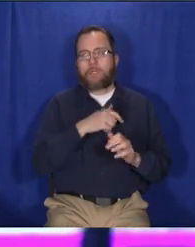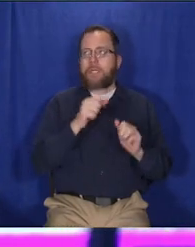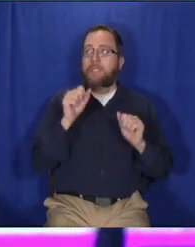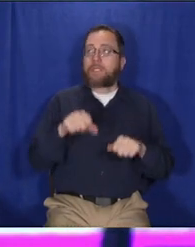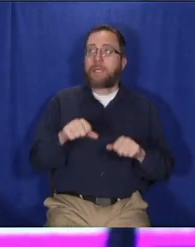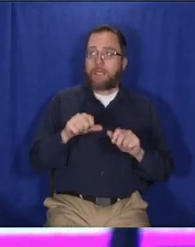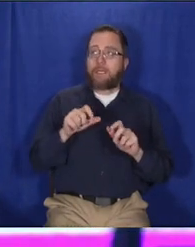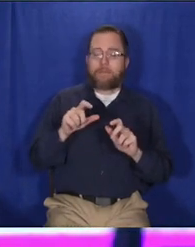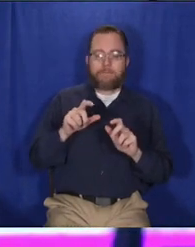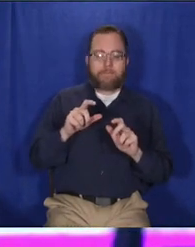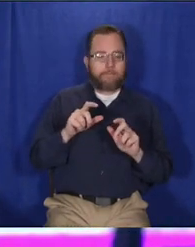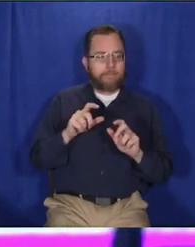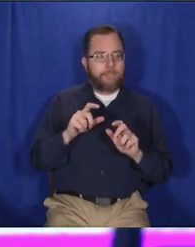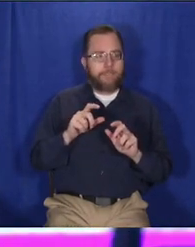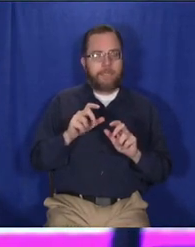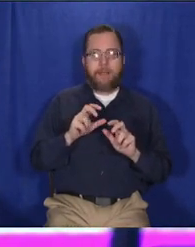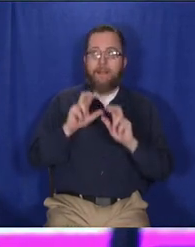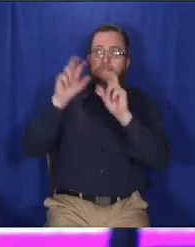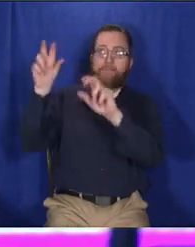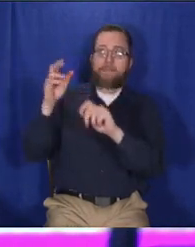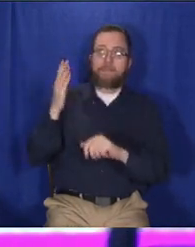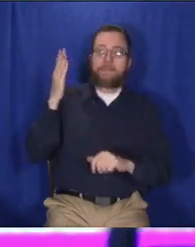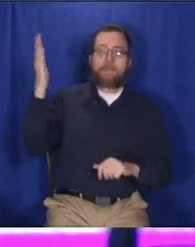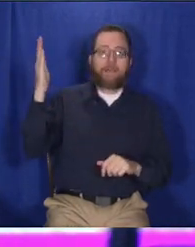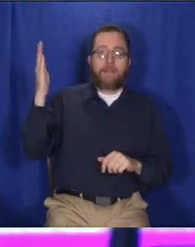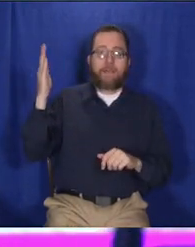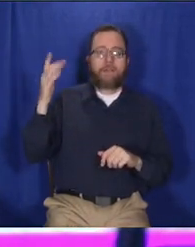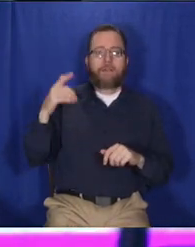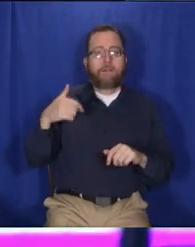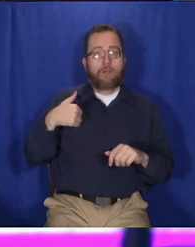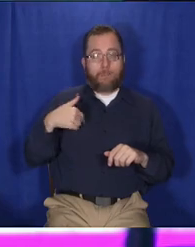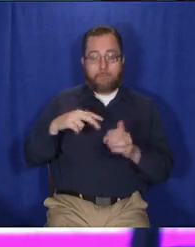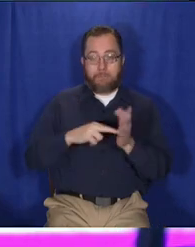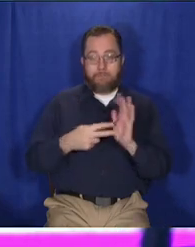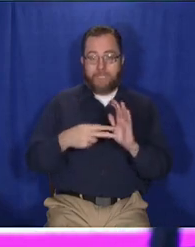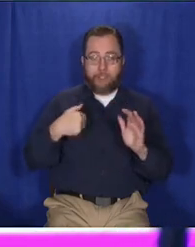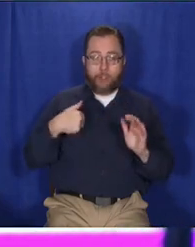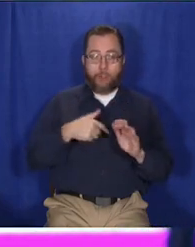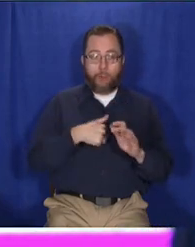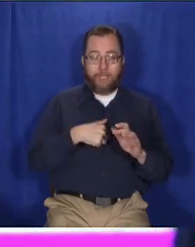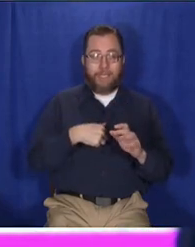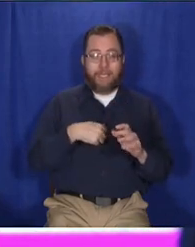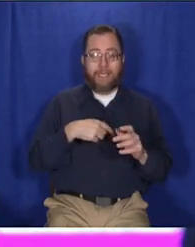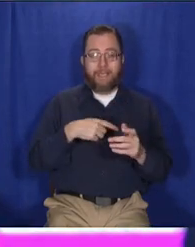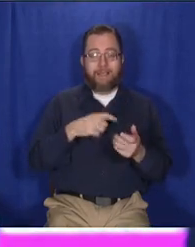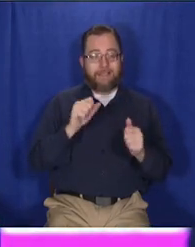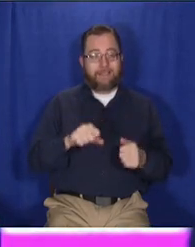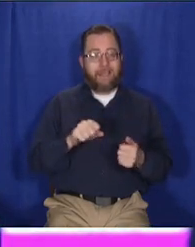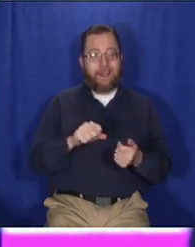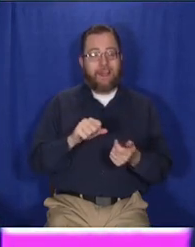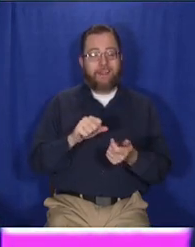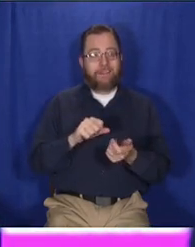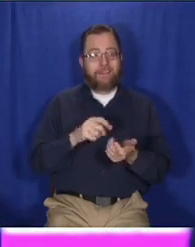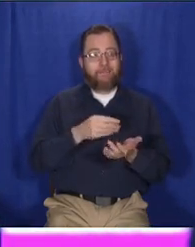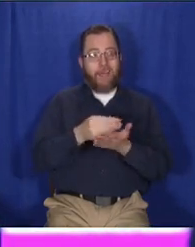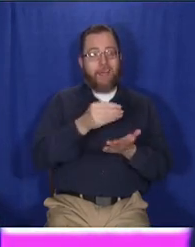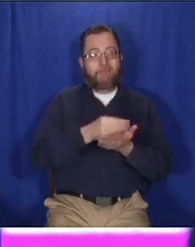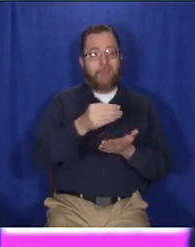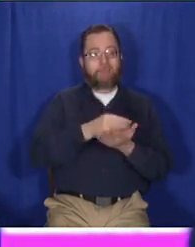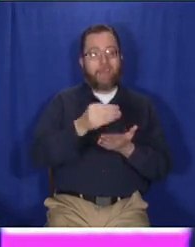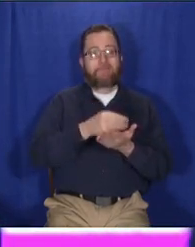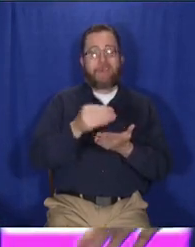divine economy of God's grace is not by trying to earn our way into it. It is by us humbly